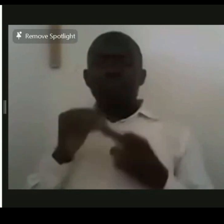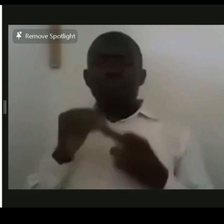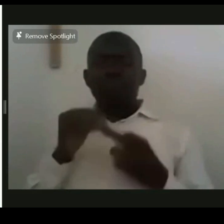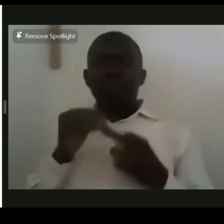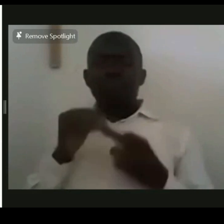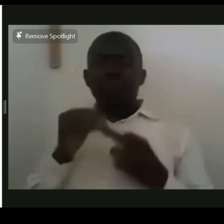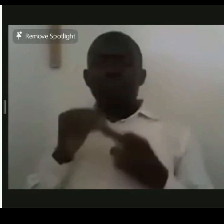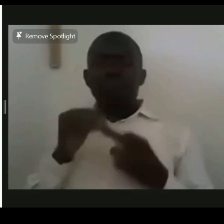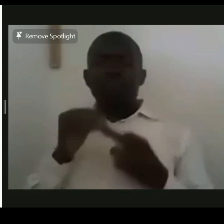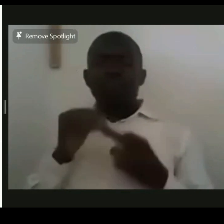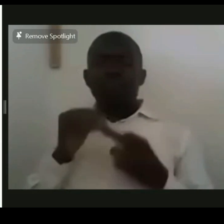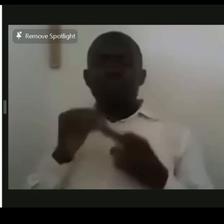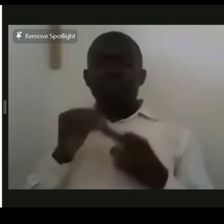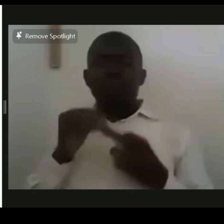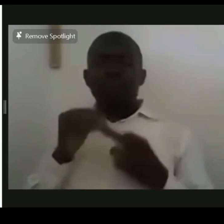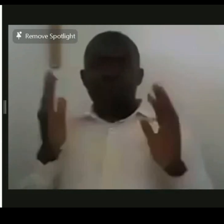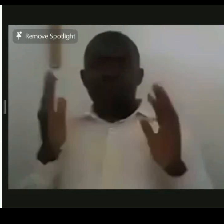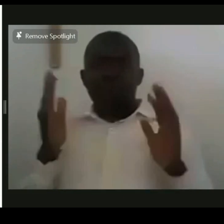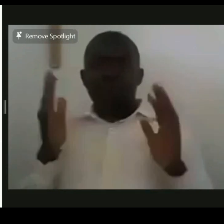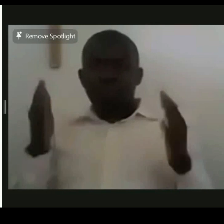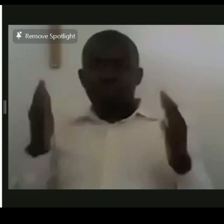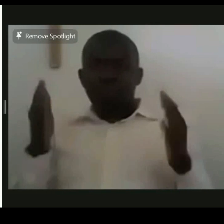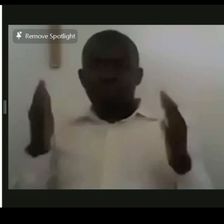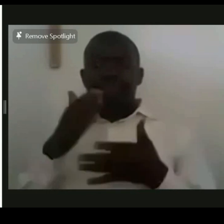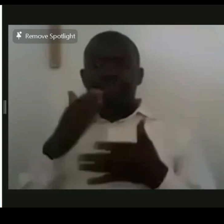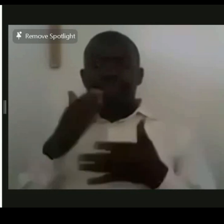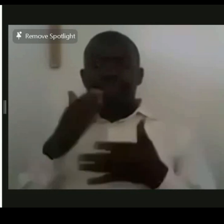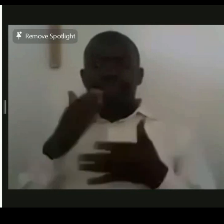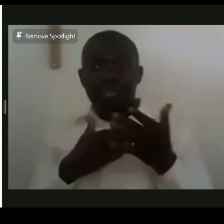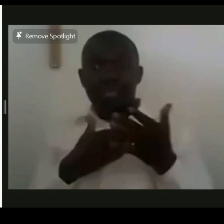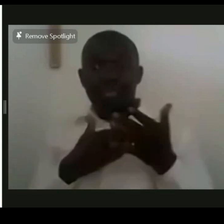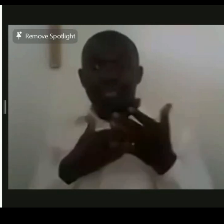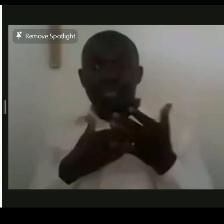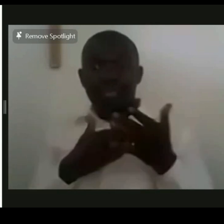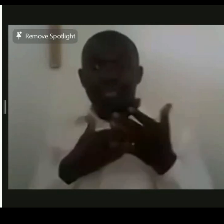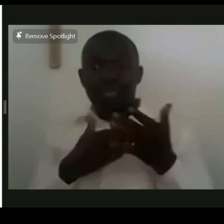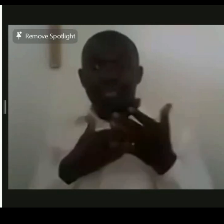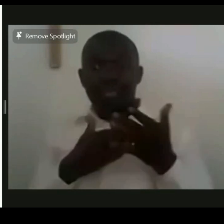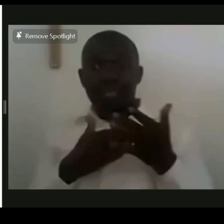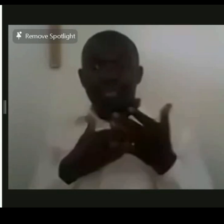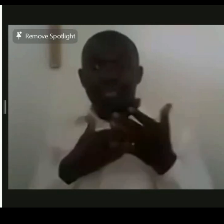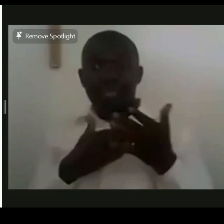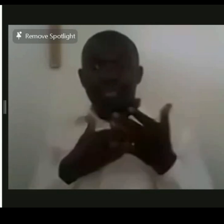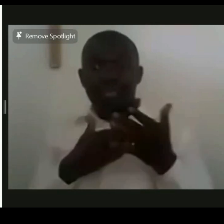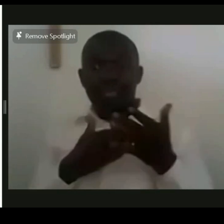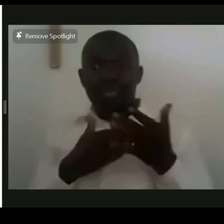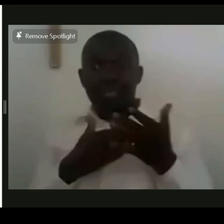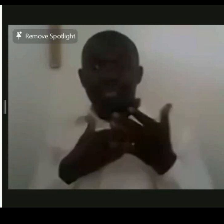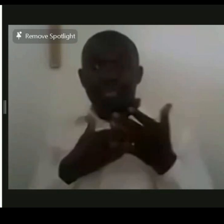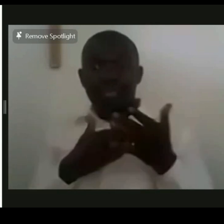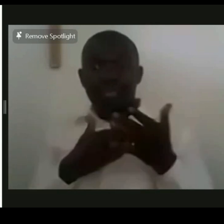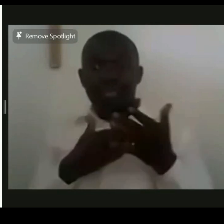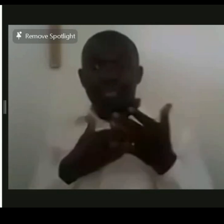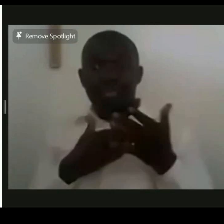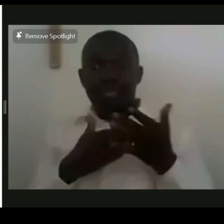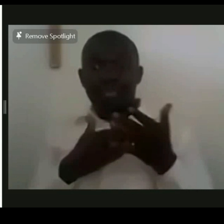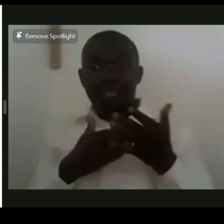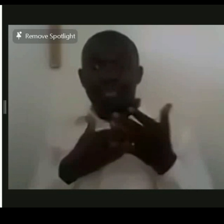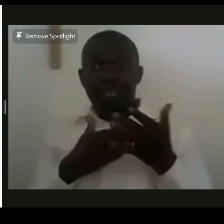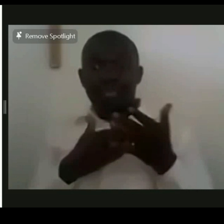or community-based care, especially CBR. CBR should be